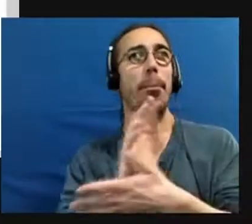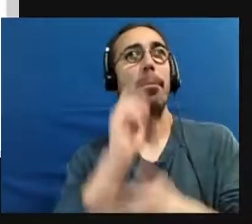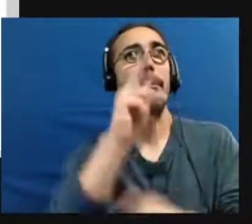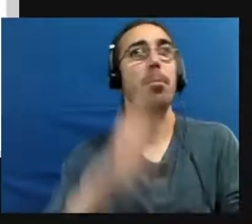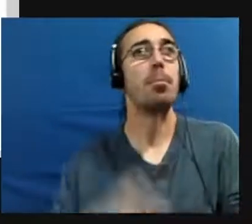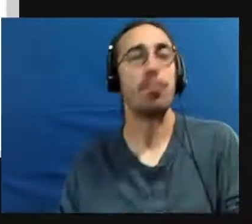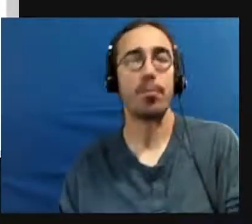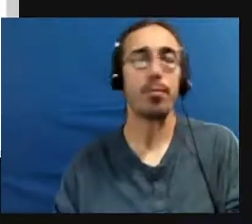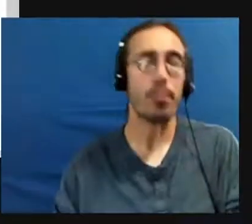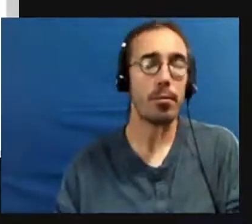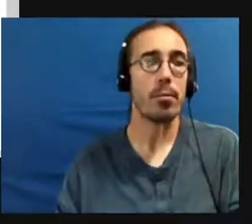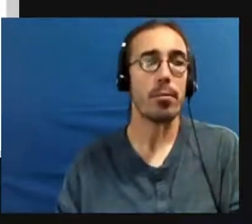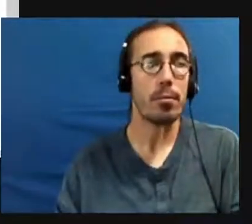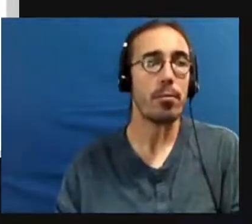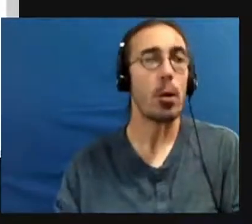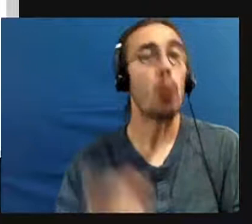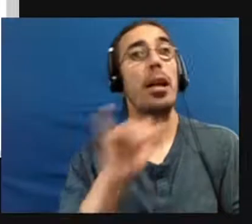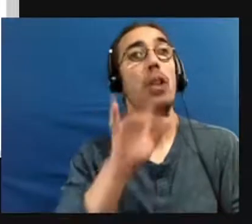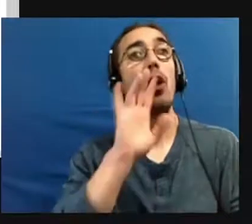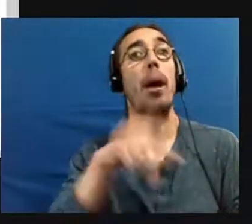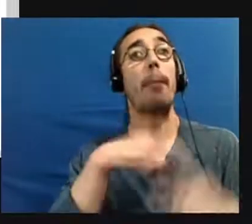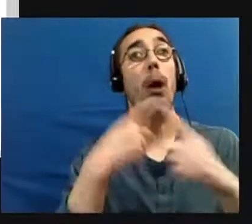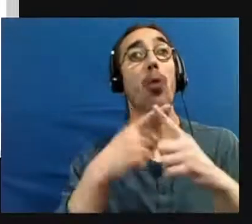process of having this mindful representation.